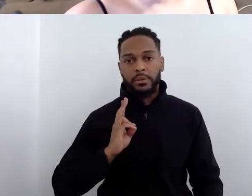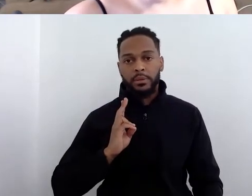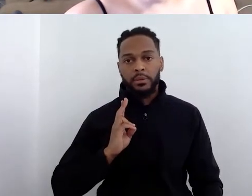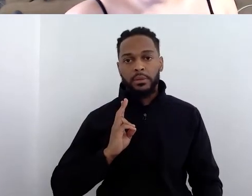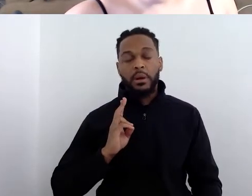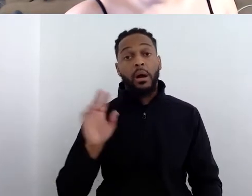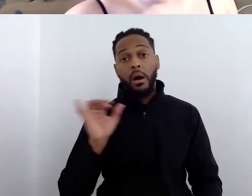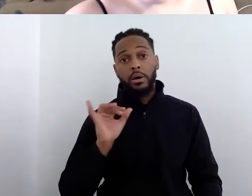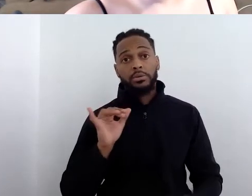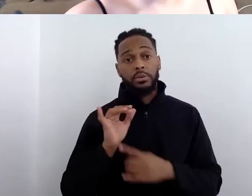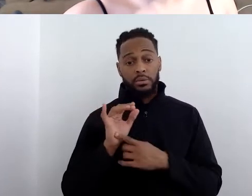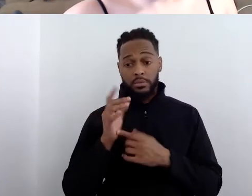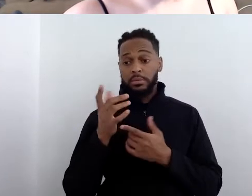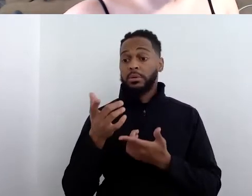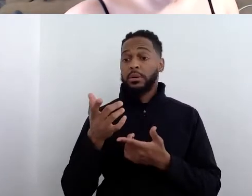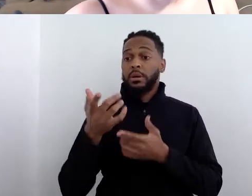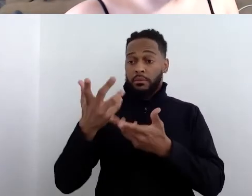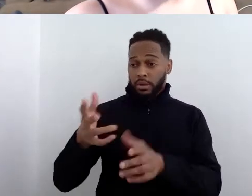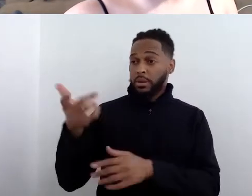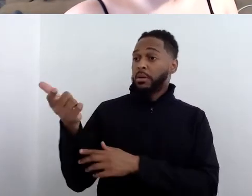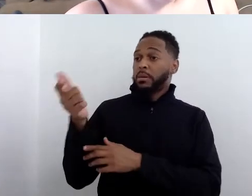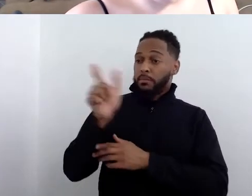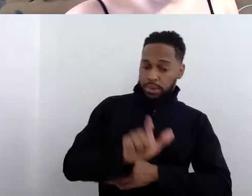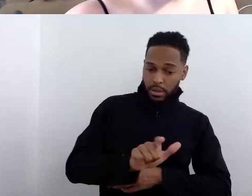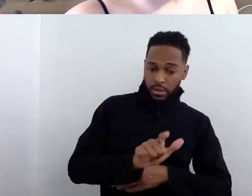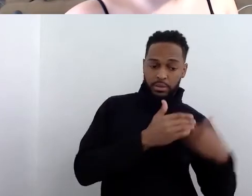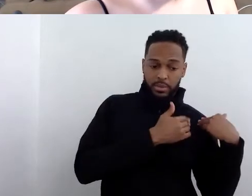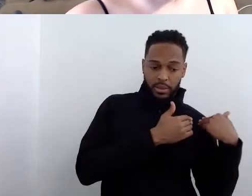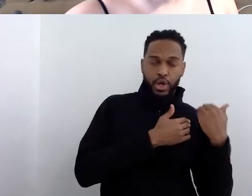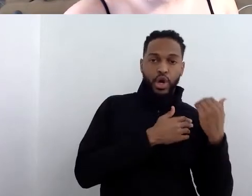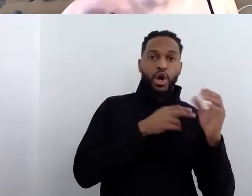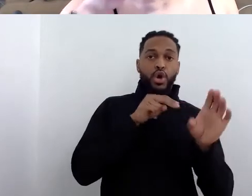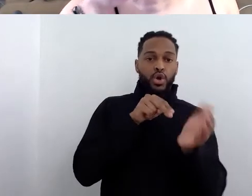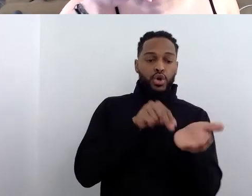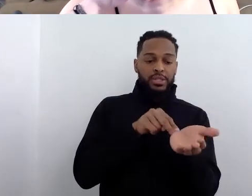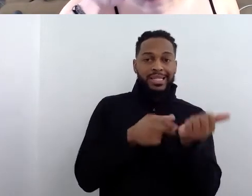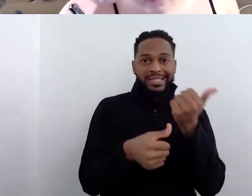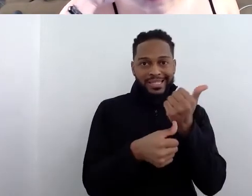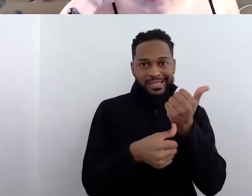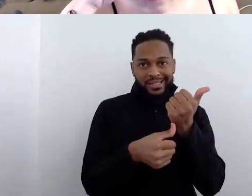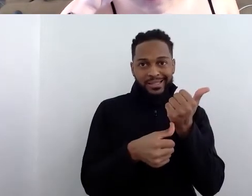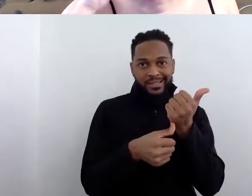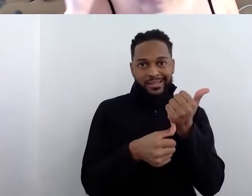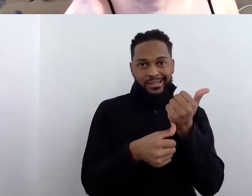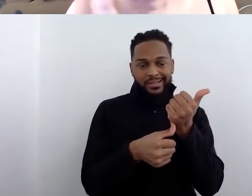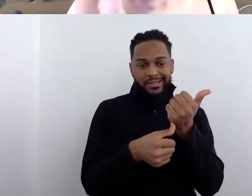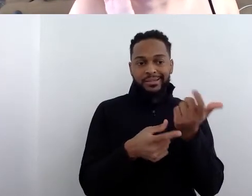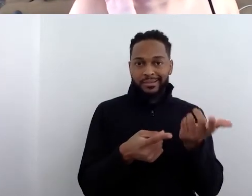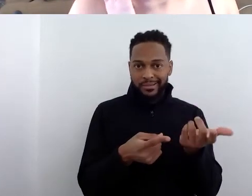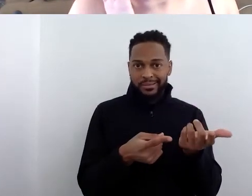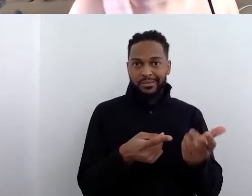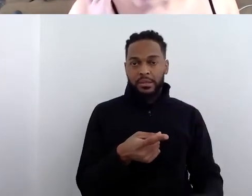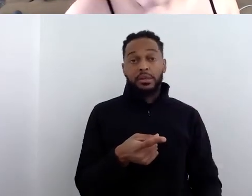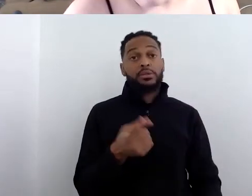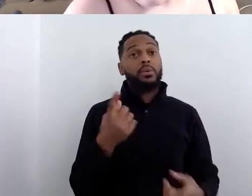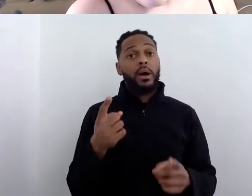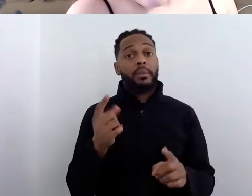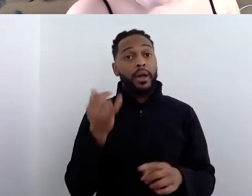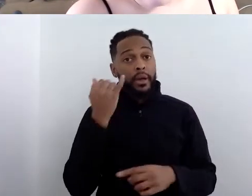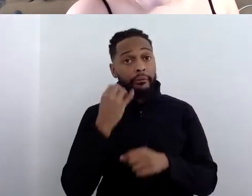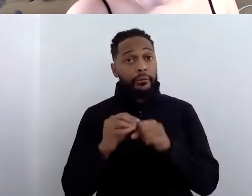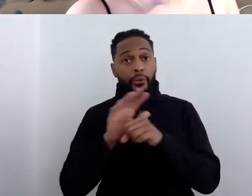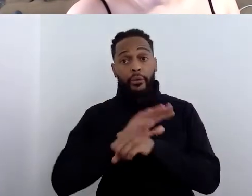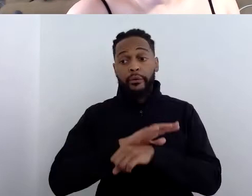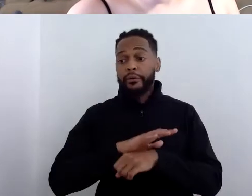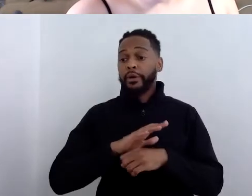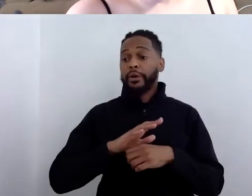assistants. You know, doctors are sheltered from a lot of that. You know, if you have COVID, the doctor comes in, he puts on his gown, or